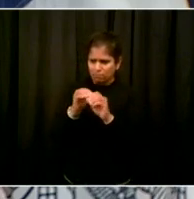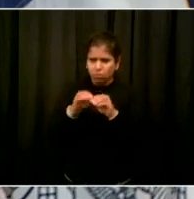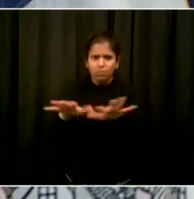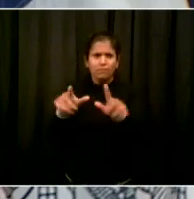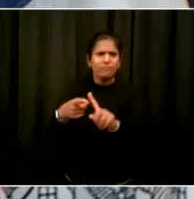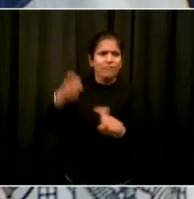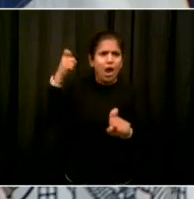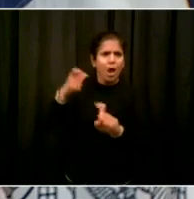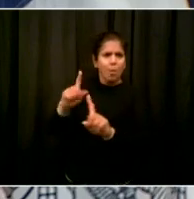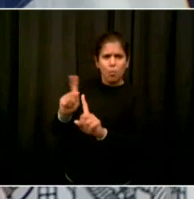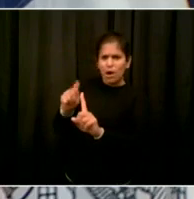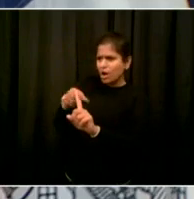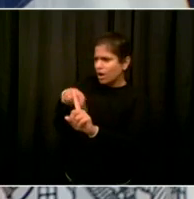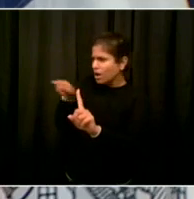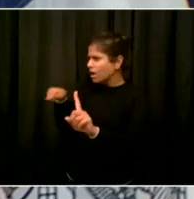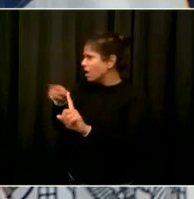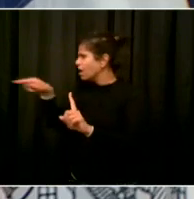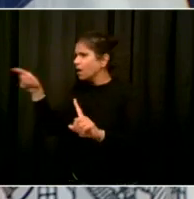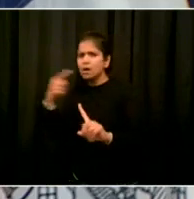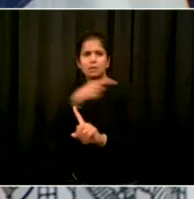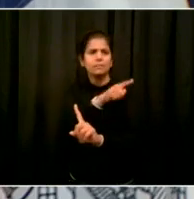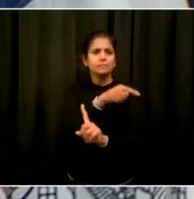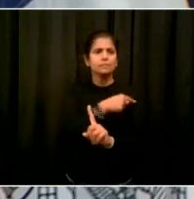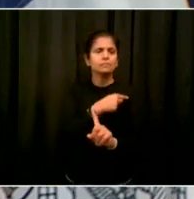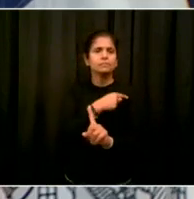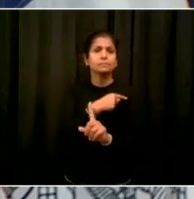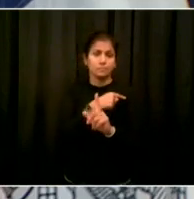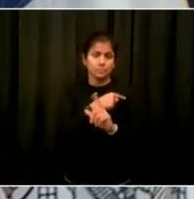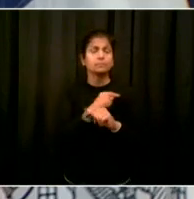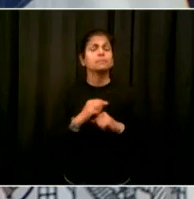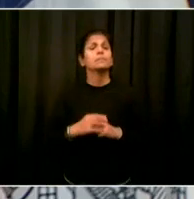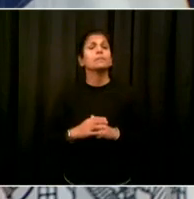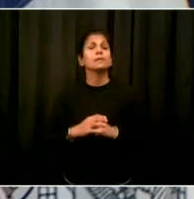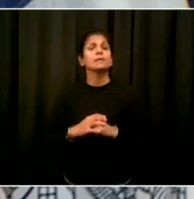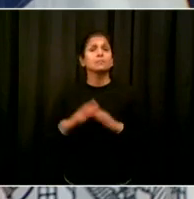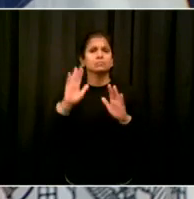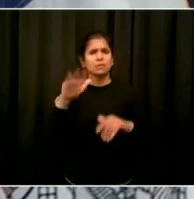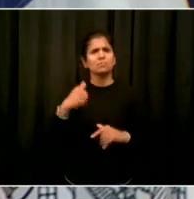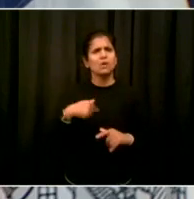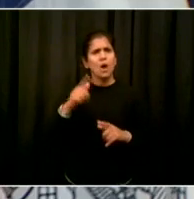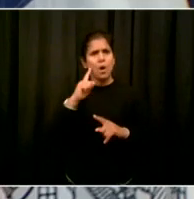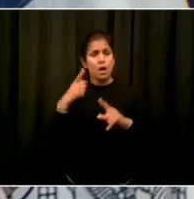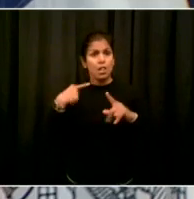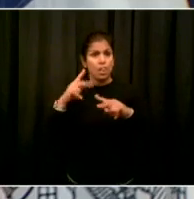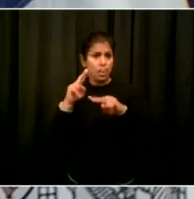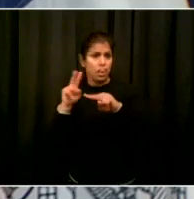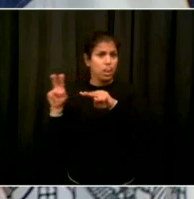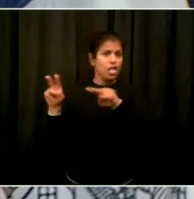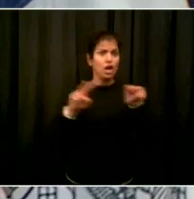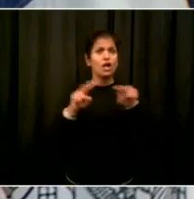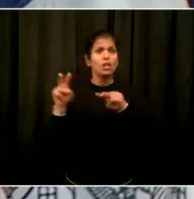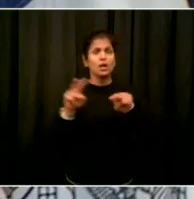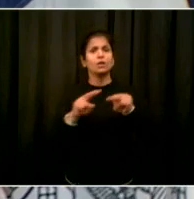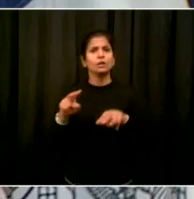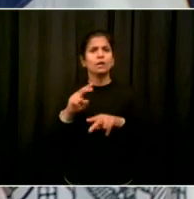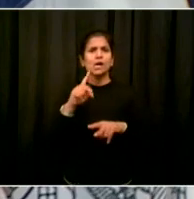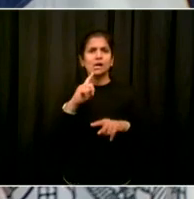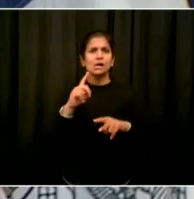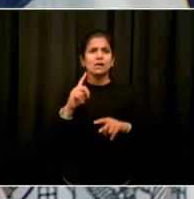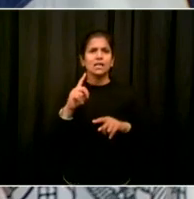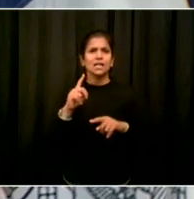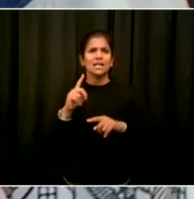sense of big swaths of the city seeing the same exact problem. We do have those cluster areas that aren't done